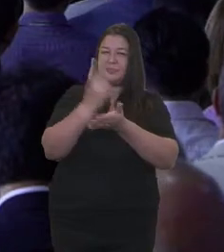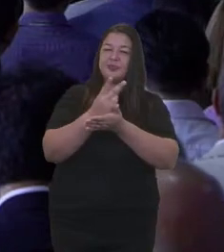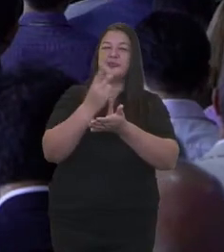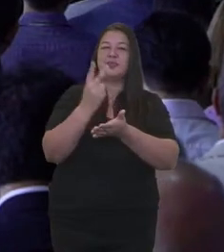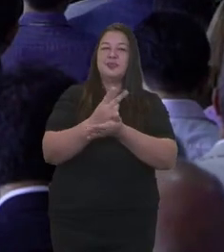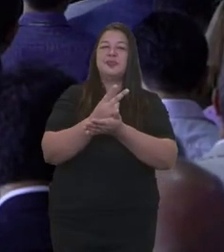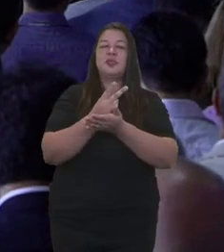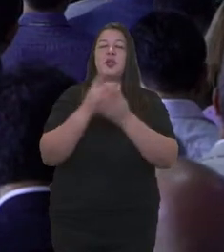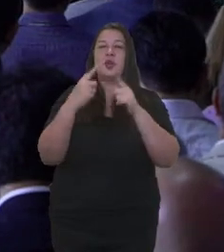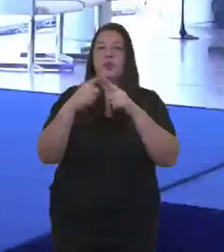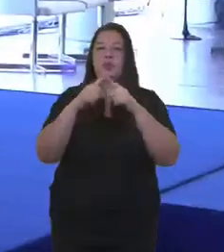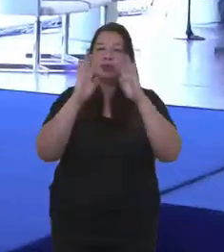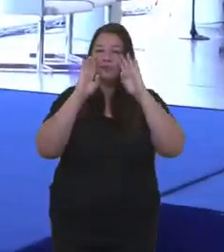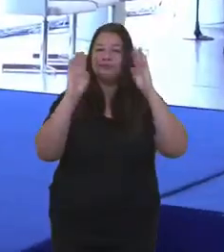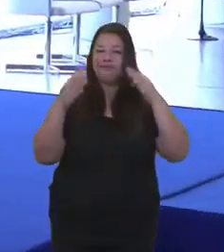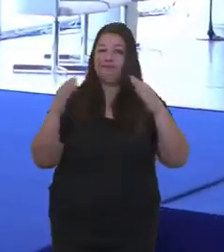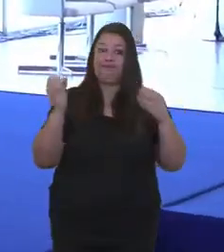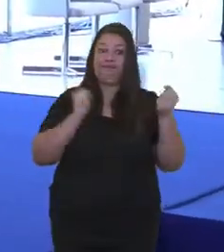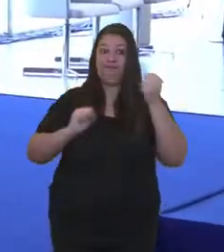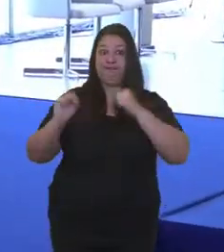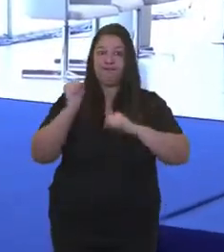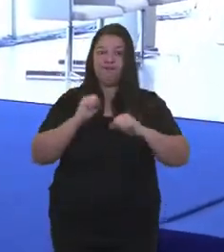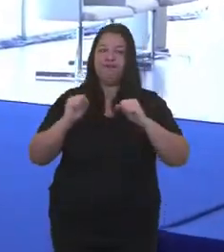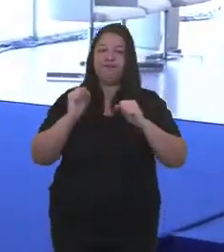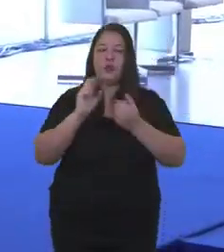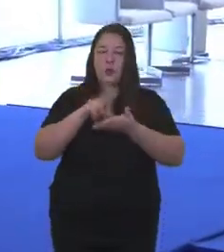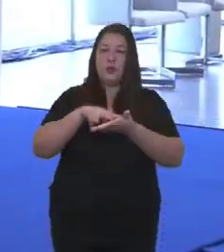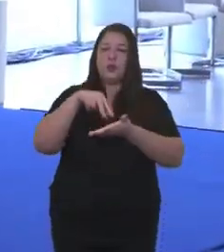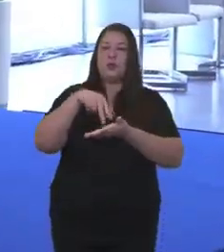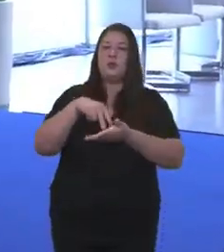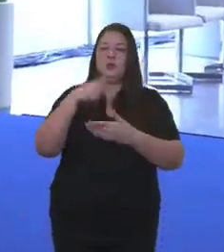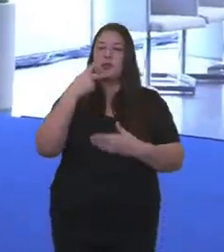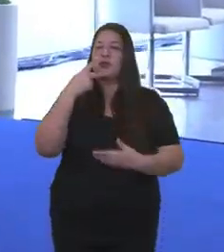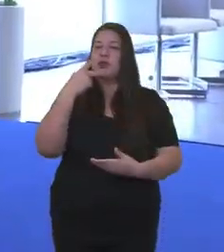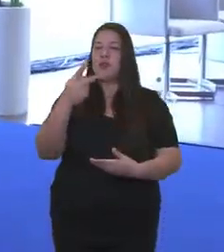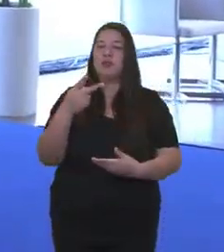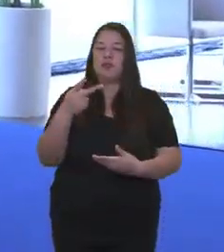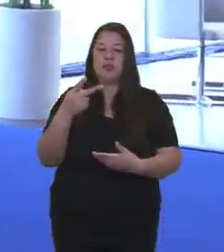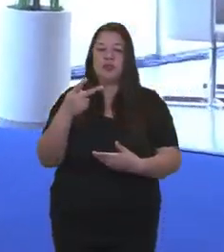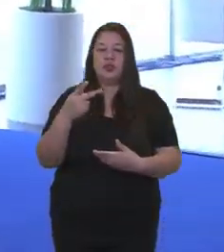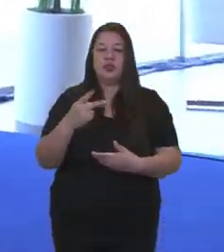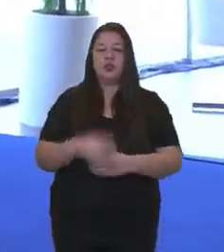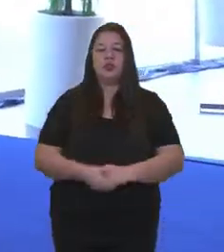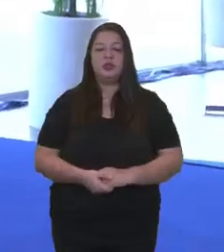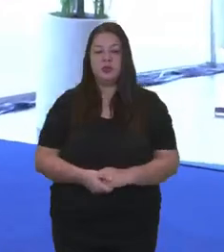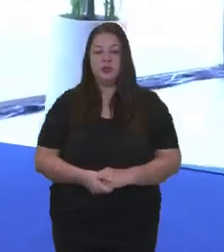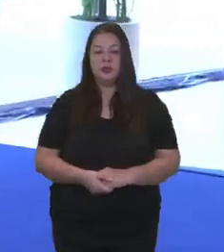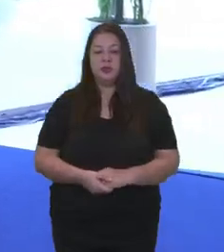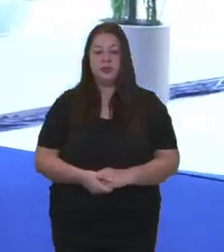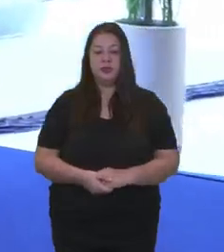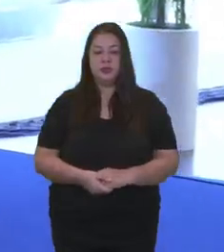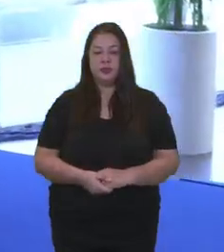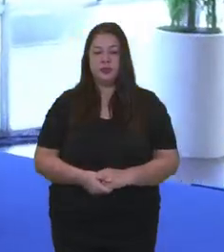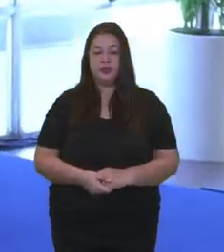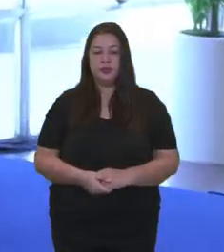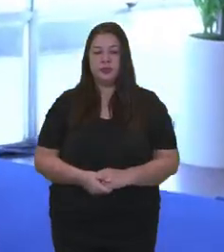way because it's always the same adrenaline. Maria Antonietta, you came here last